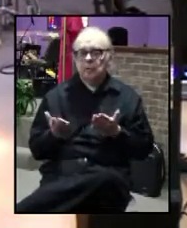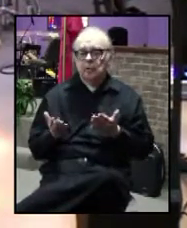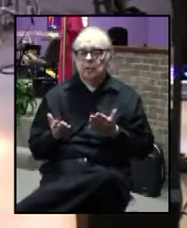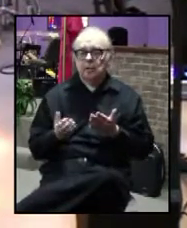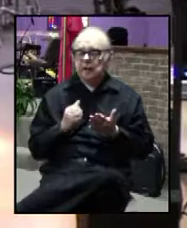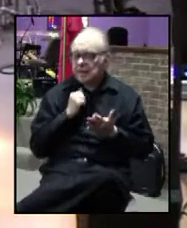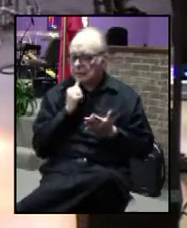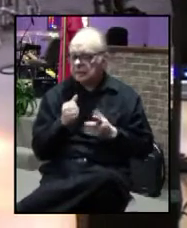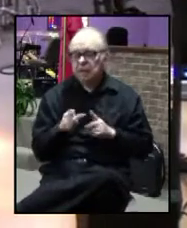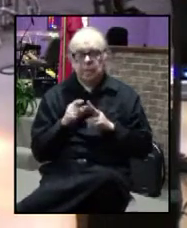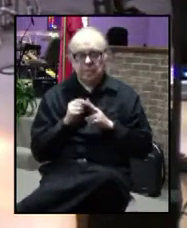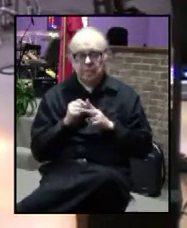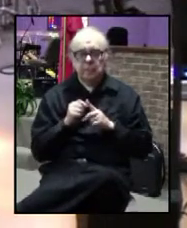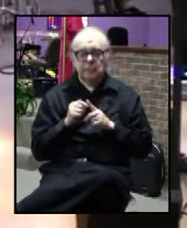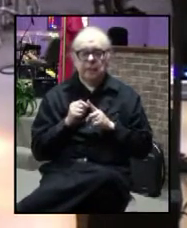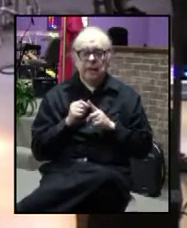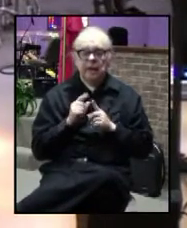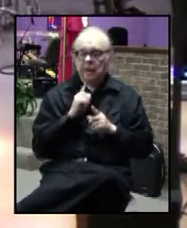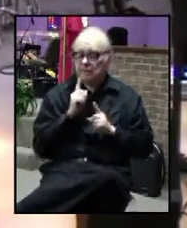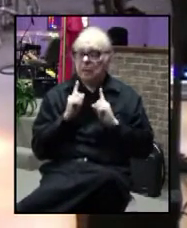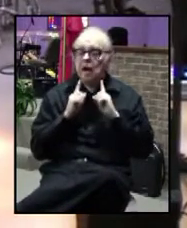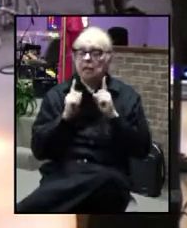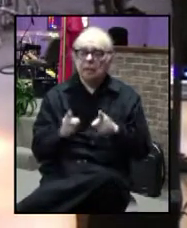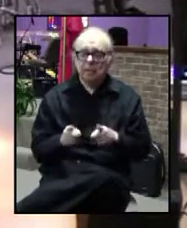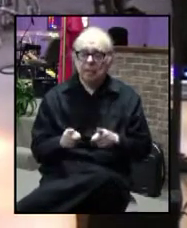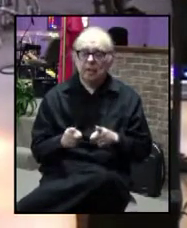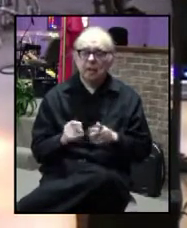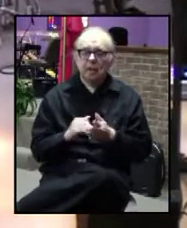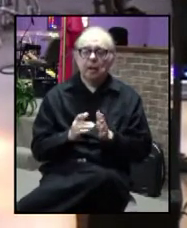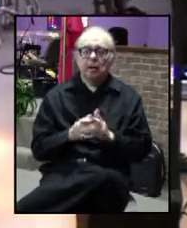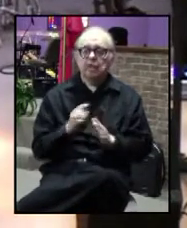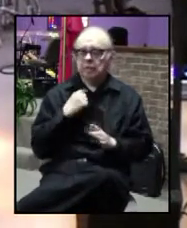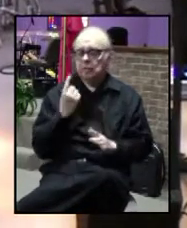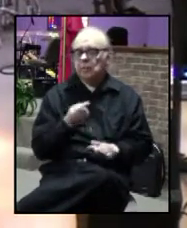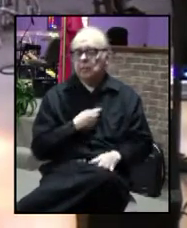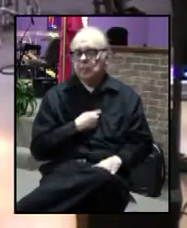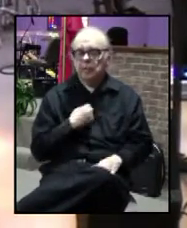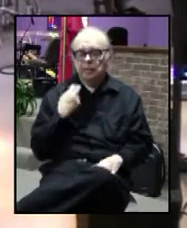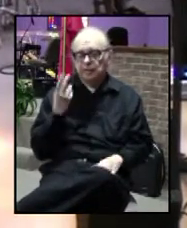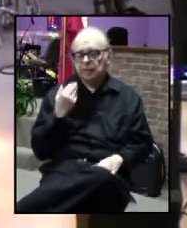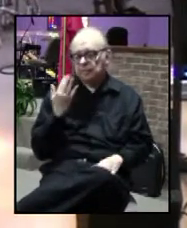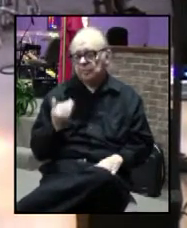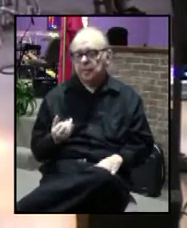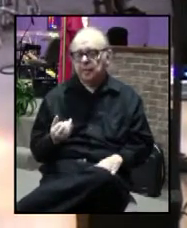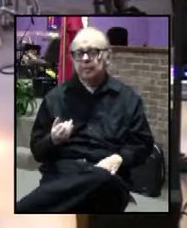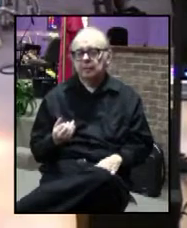not an option, it is a command that Jesus told us. And the reason why,